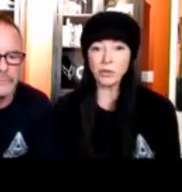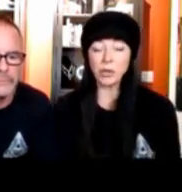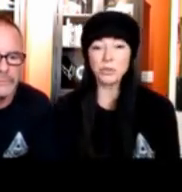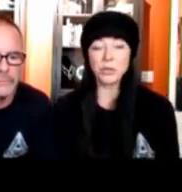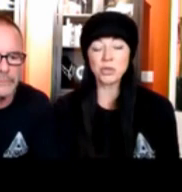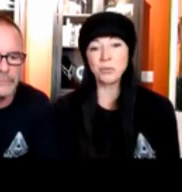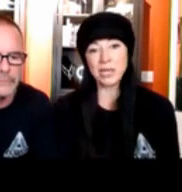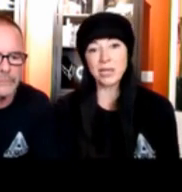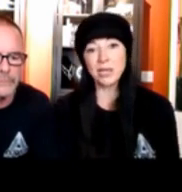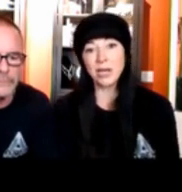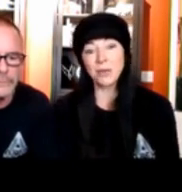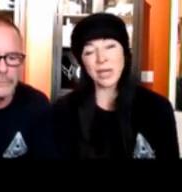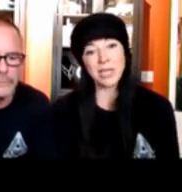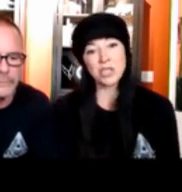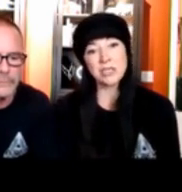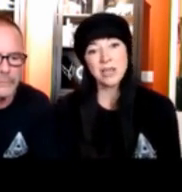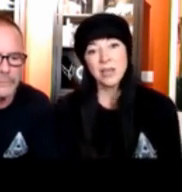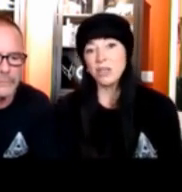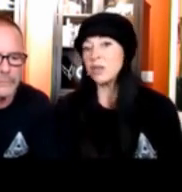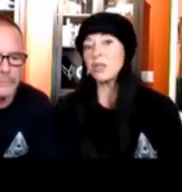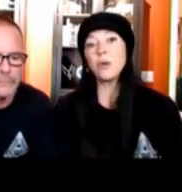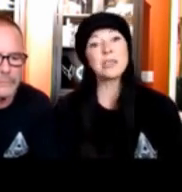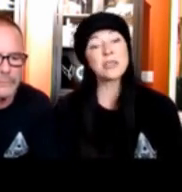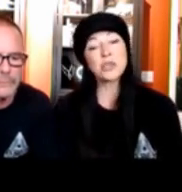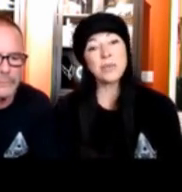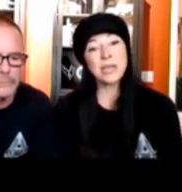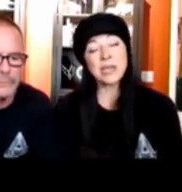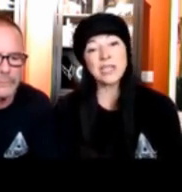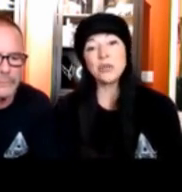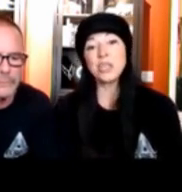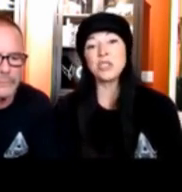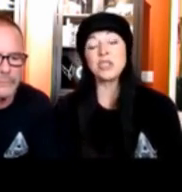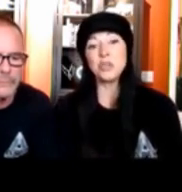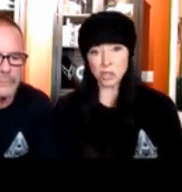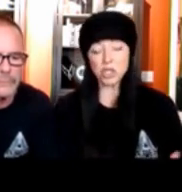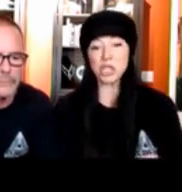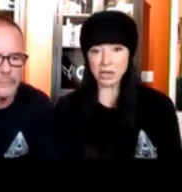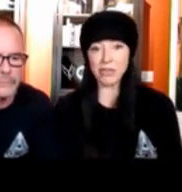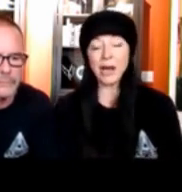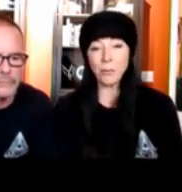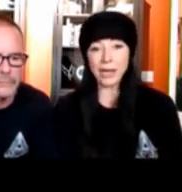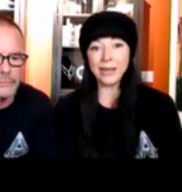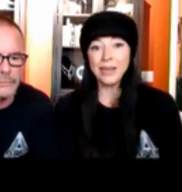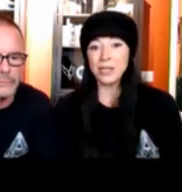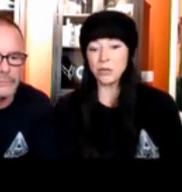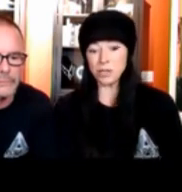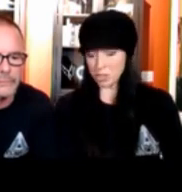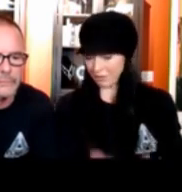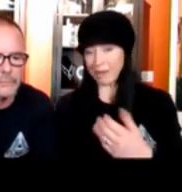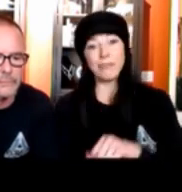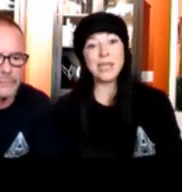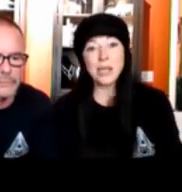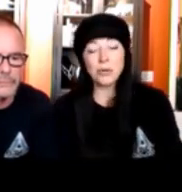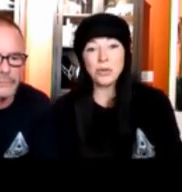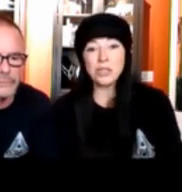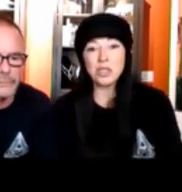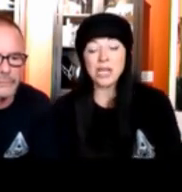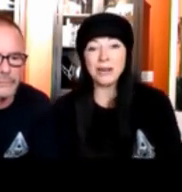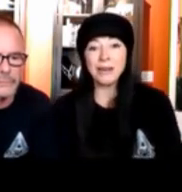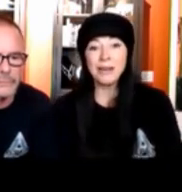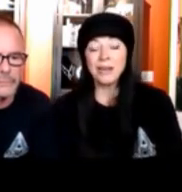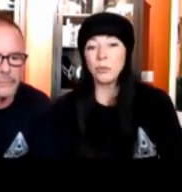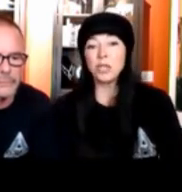have your own social media pages, you can go on social media and you can share that way. You can share that video. You